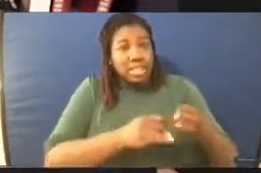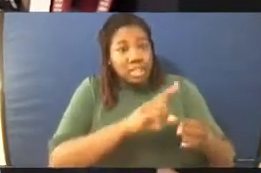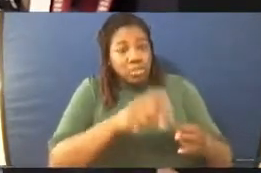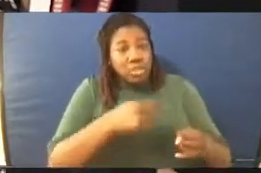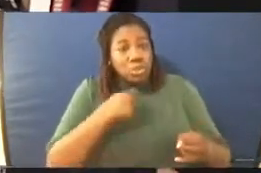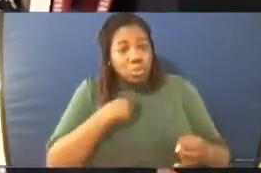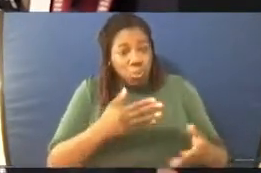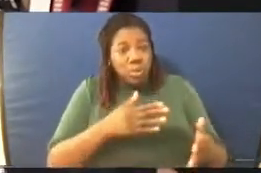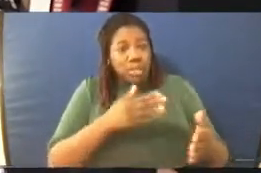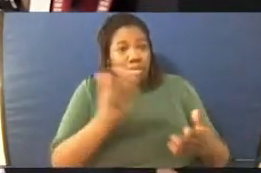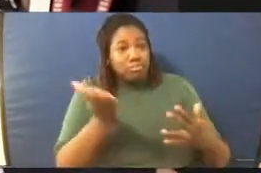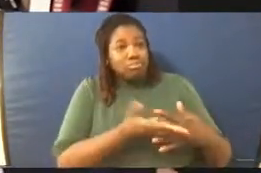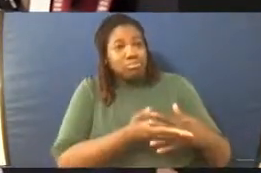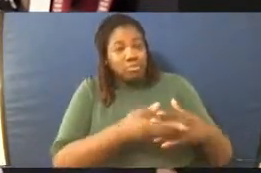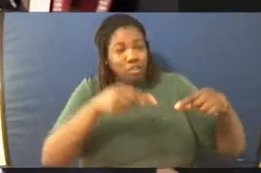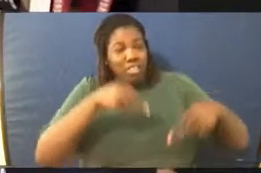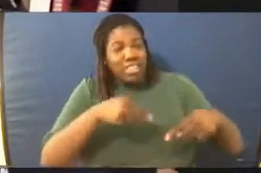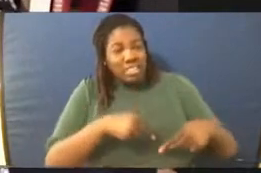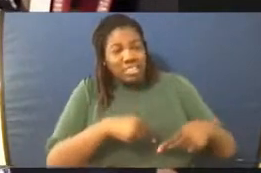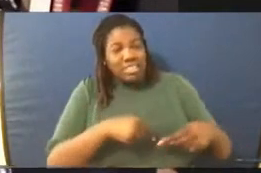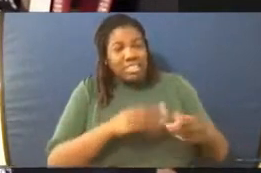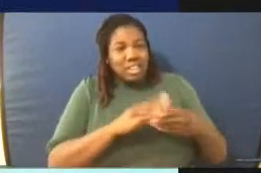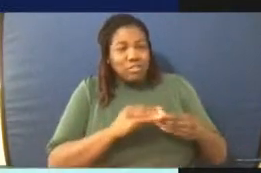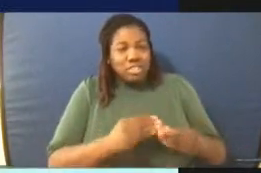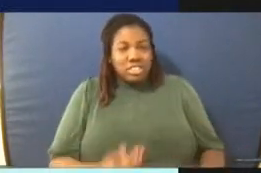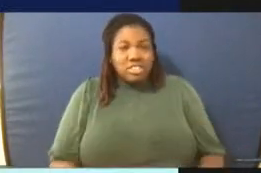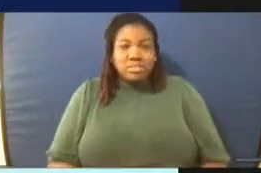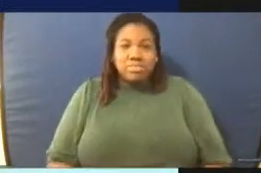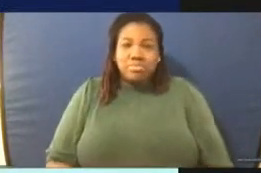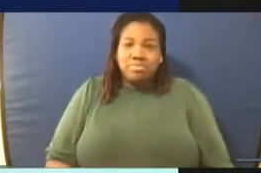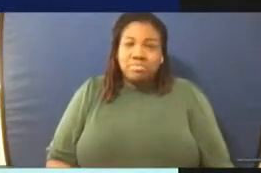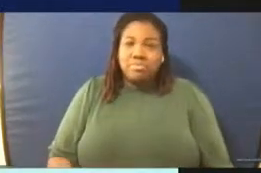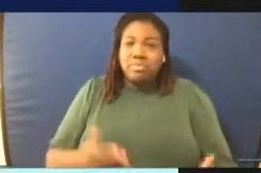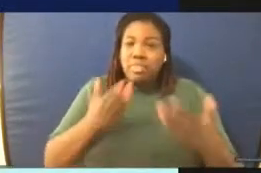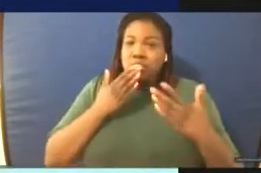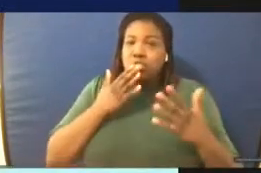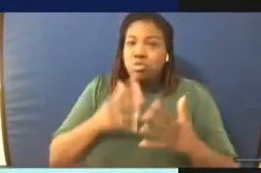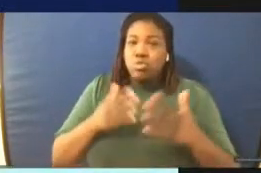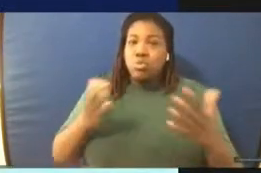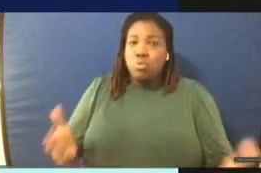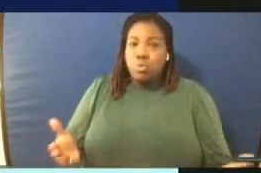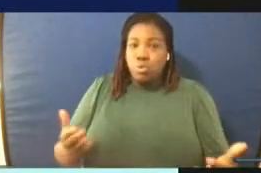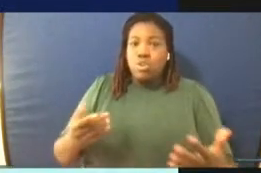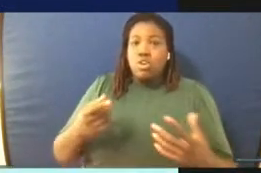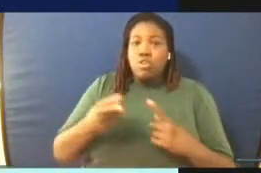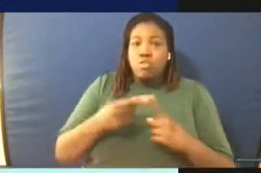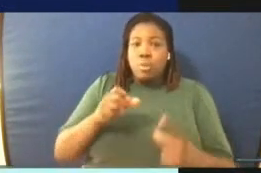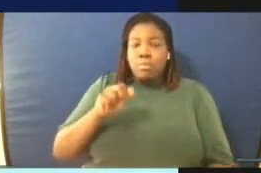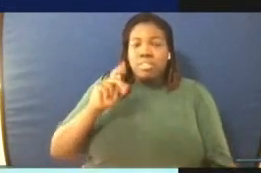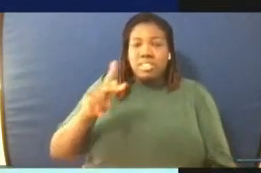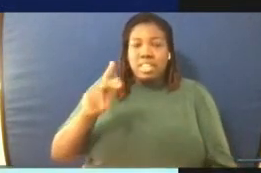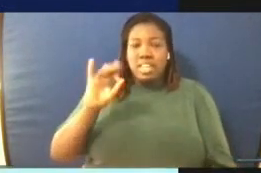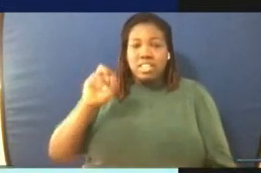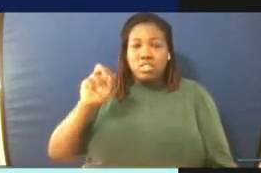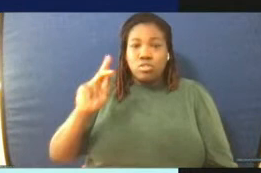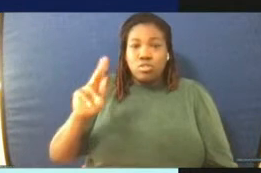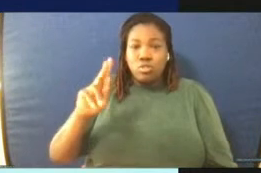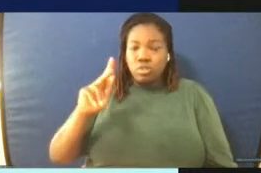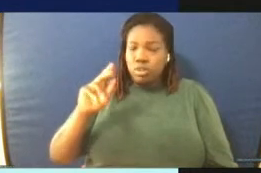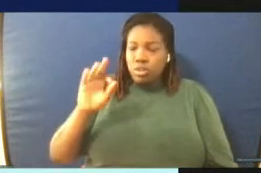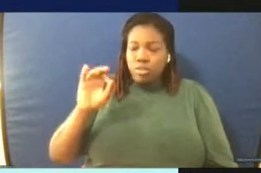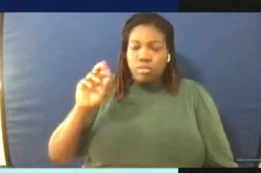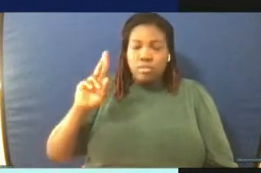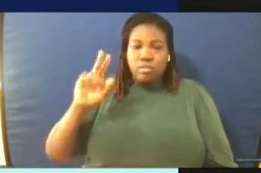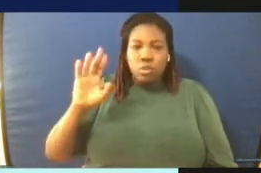on for this conversation. Great. Thank you so much on behalf of the task force. Thank you to Drs.